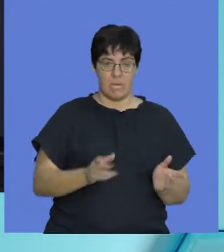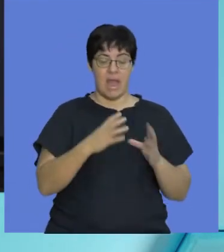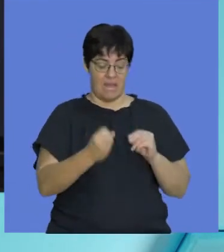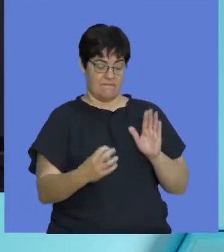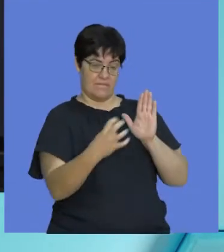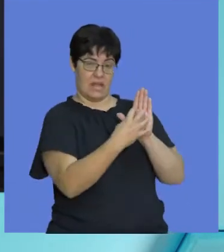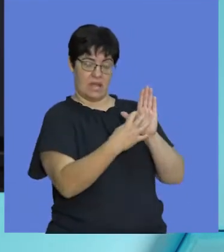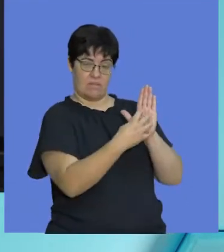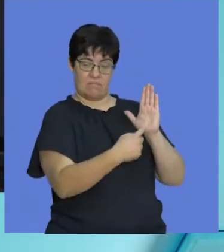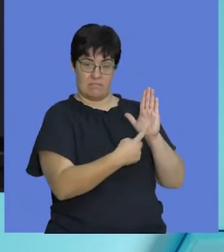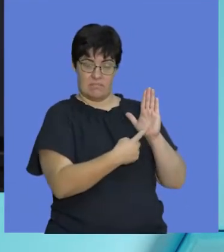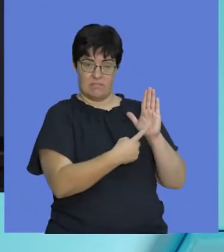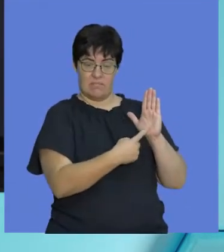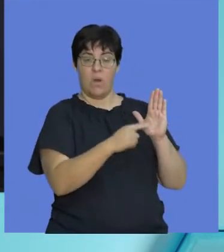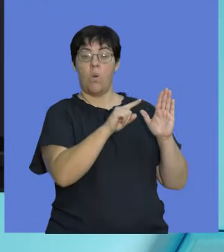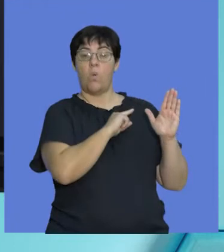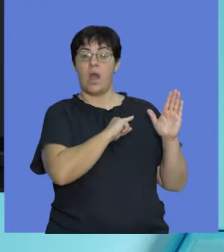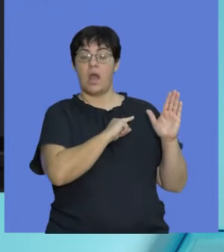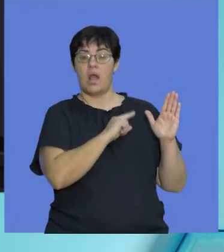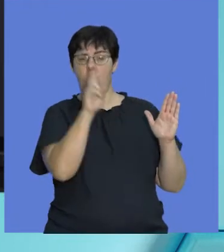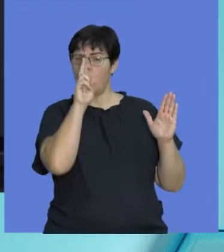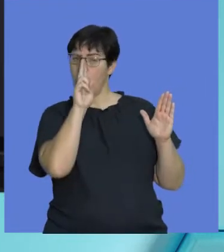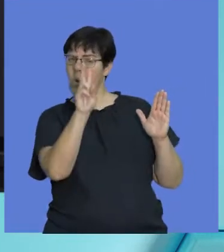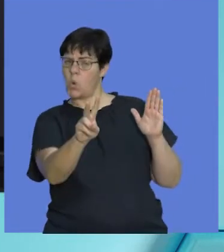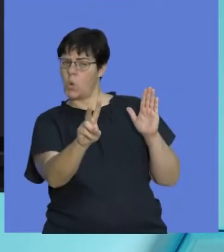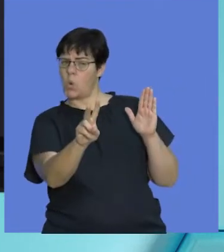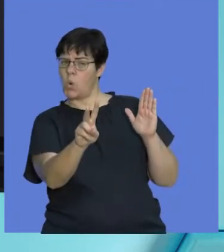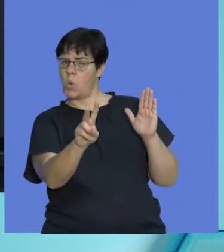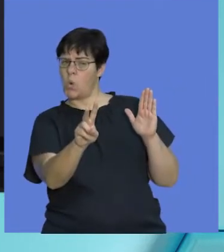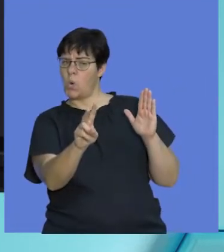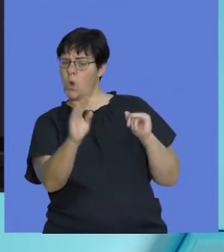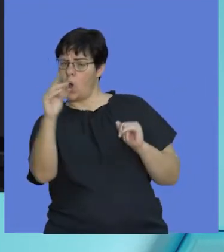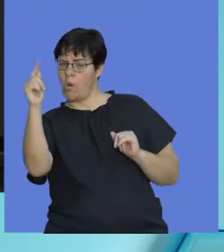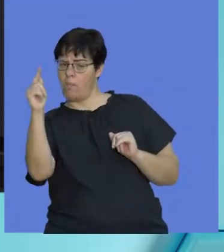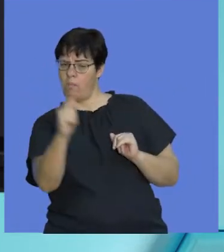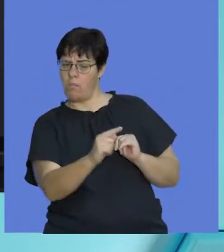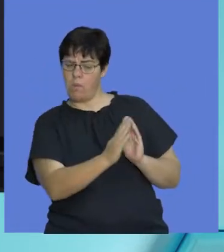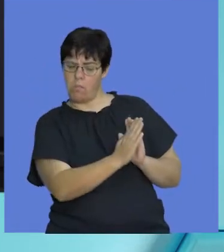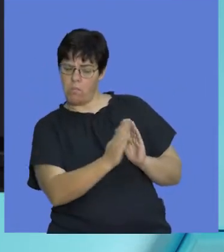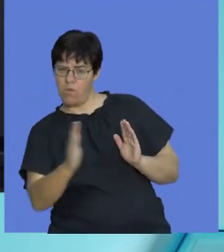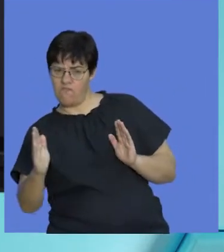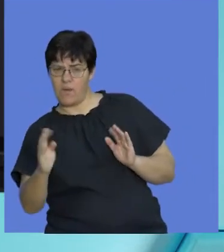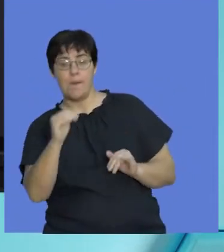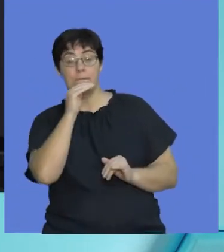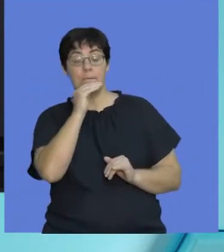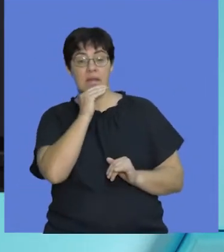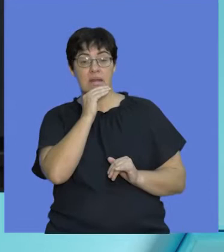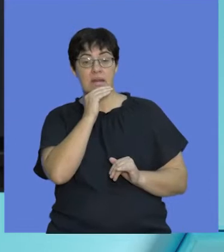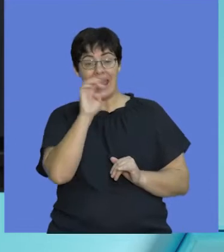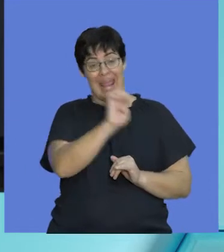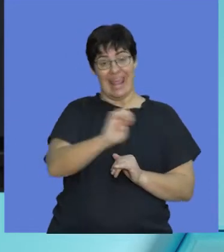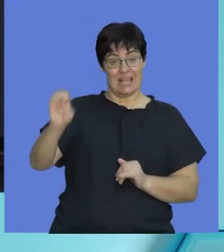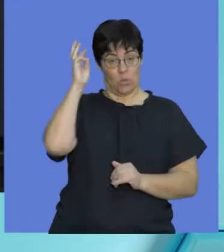a diagram, just because the object looks like it's going to the right doesn't mean it's